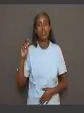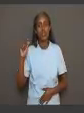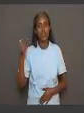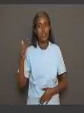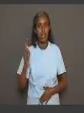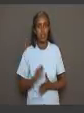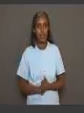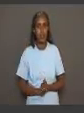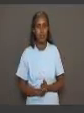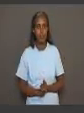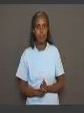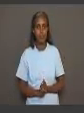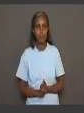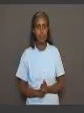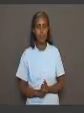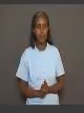210.